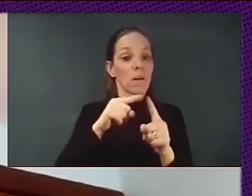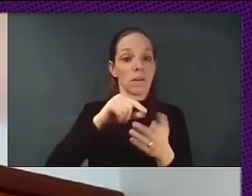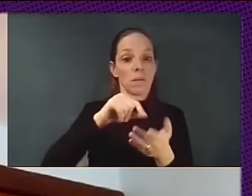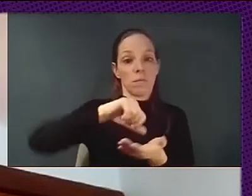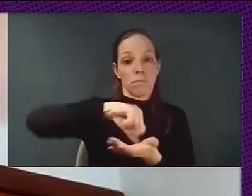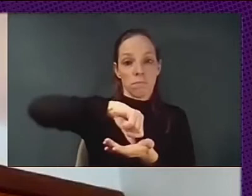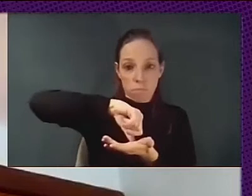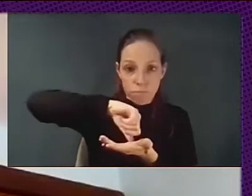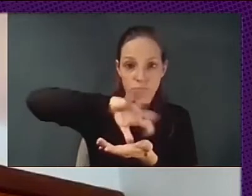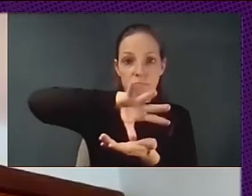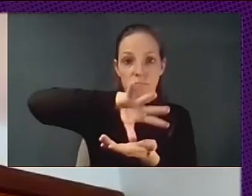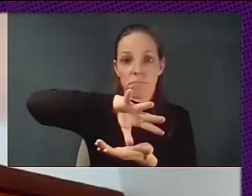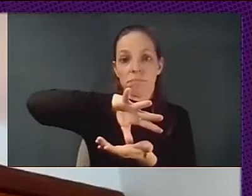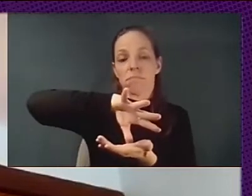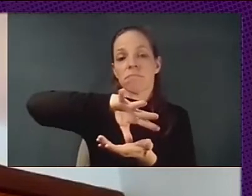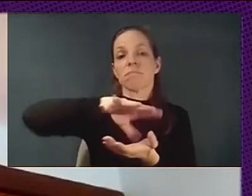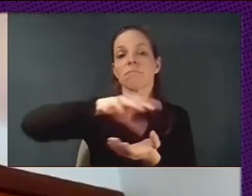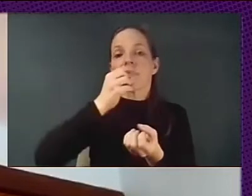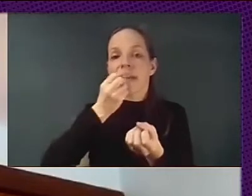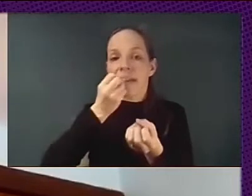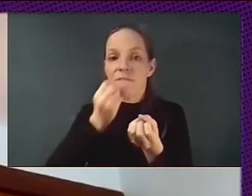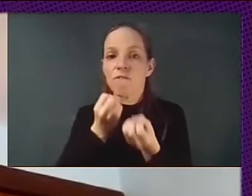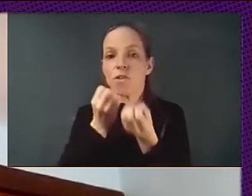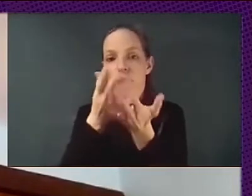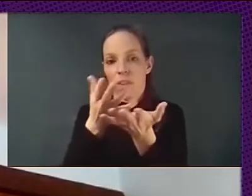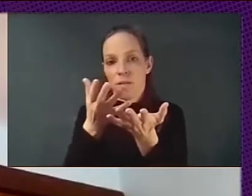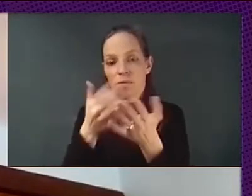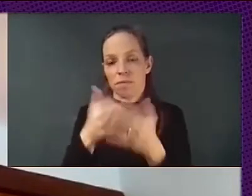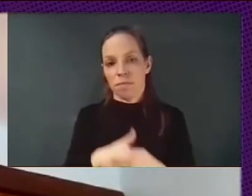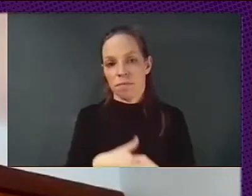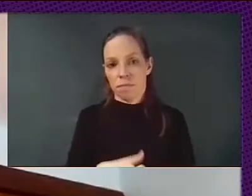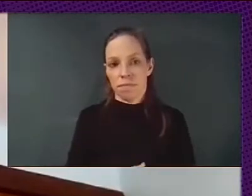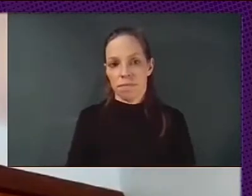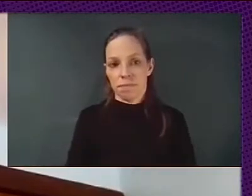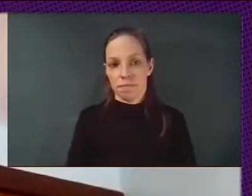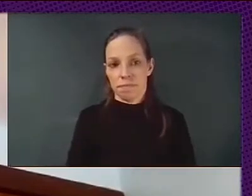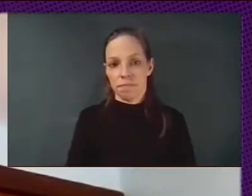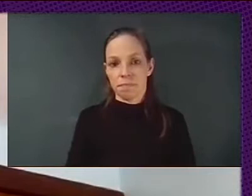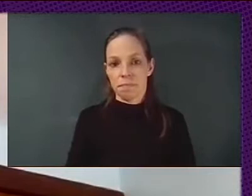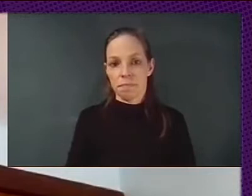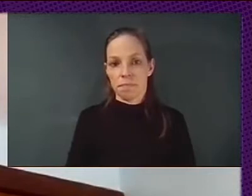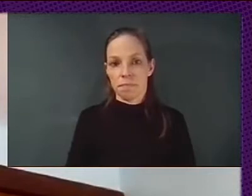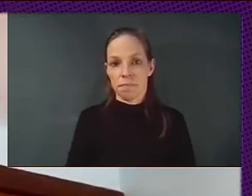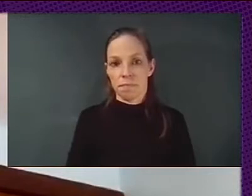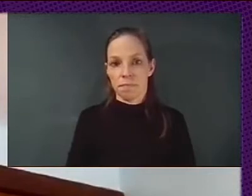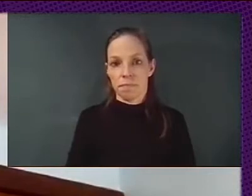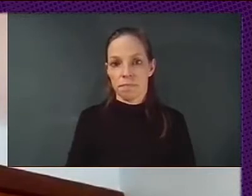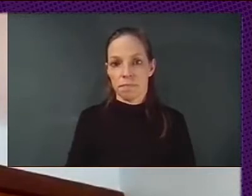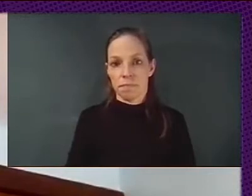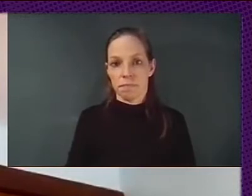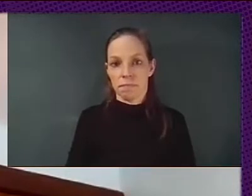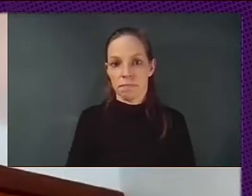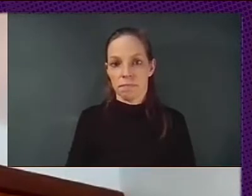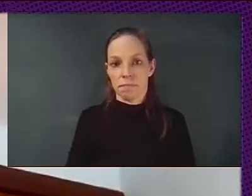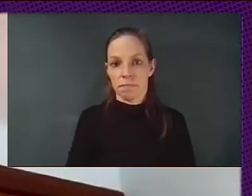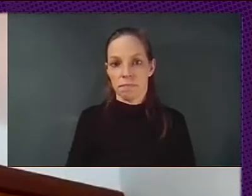of the information and to encrypt it and so on. And you can go through that in my paper on social